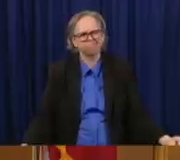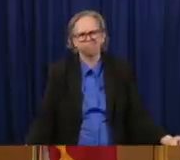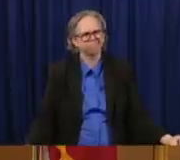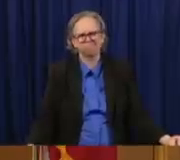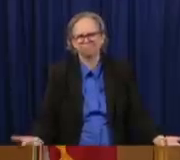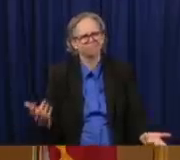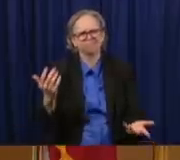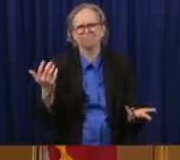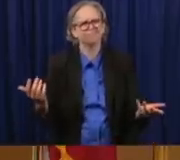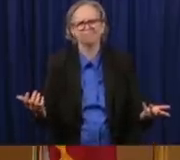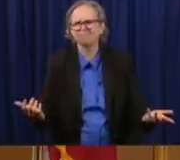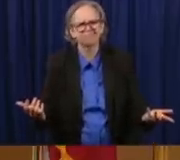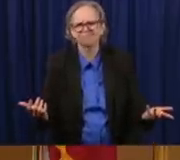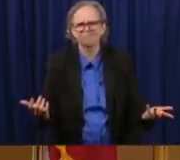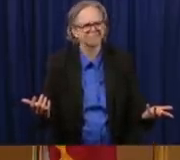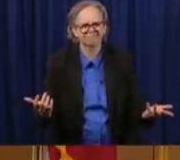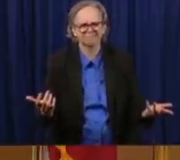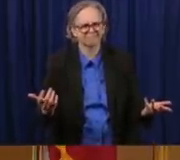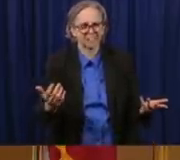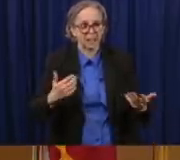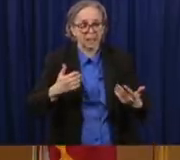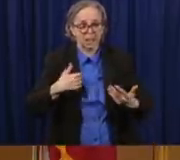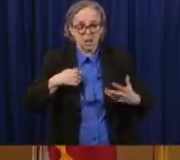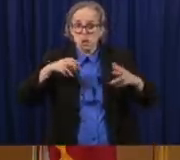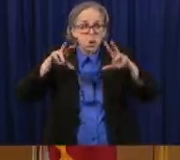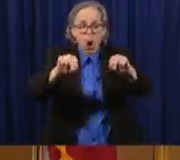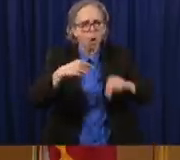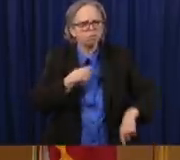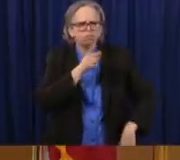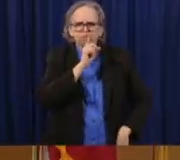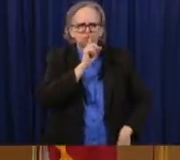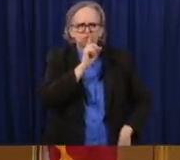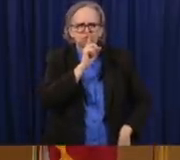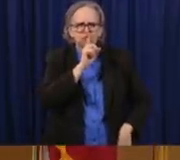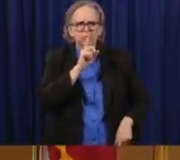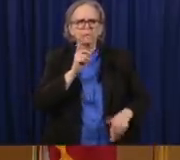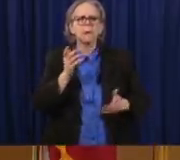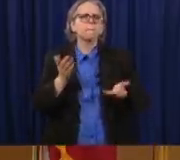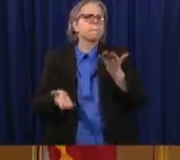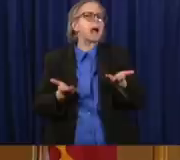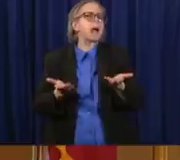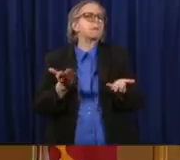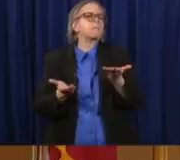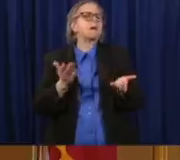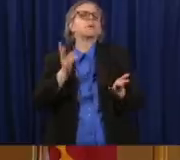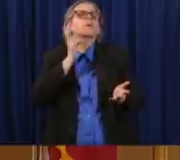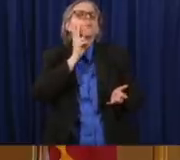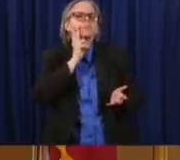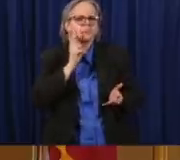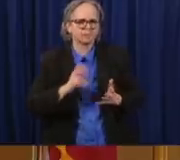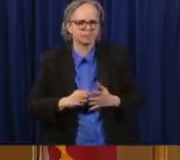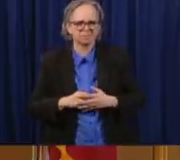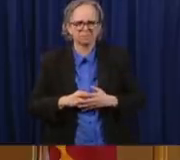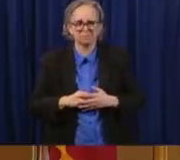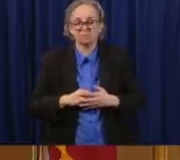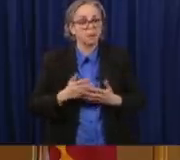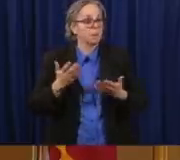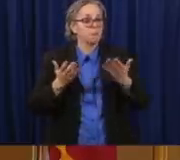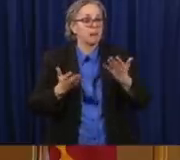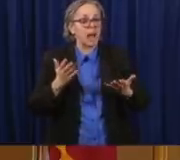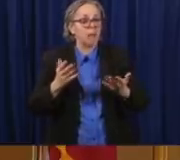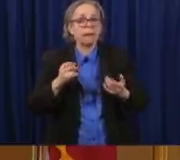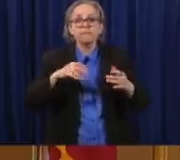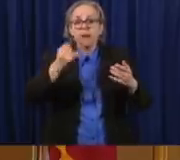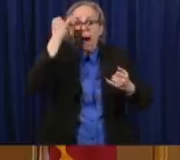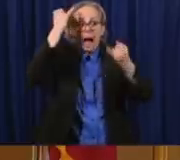facility. So I'm not ruling them out. There may be ways of doing this that I have not thought about or don't know